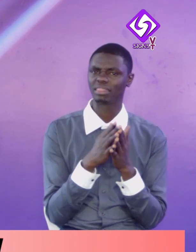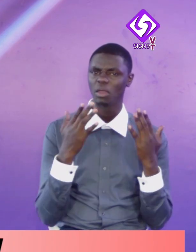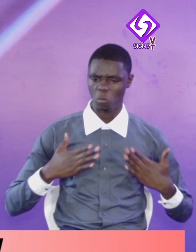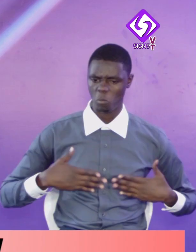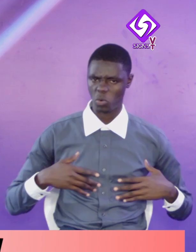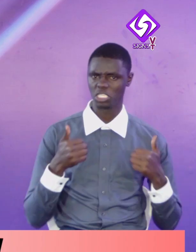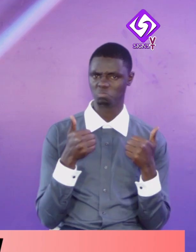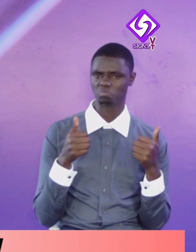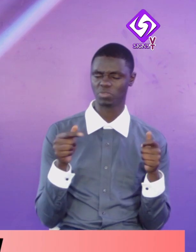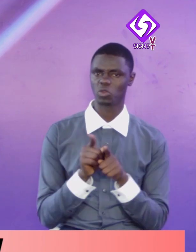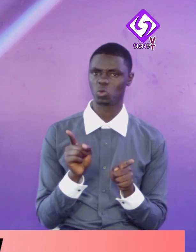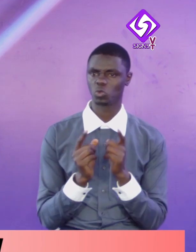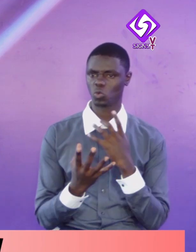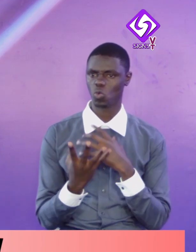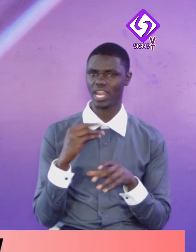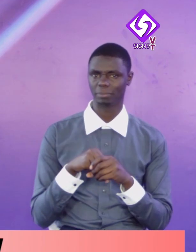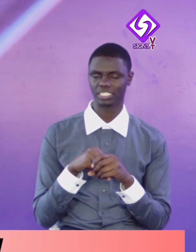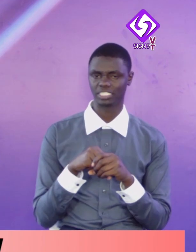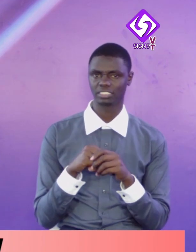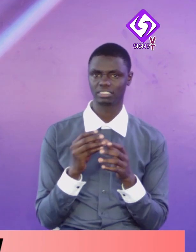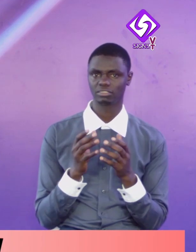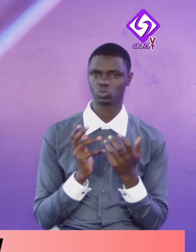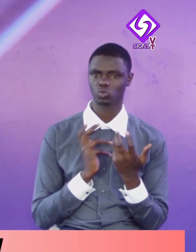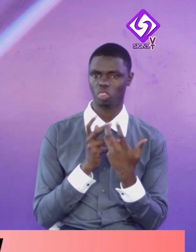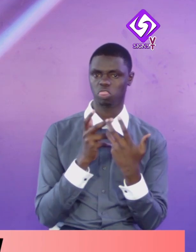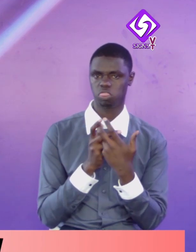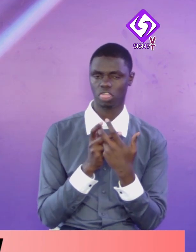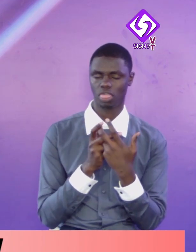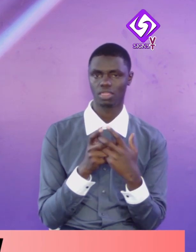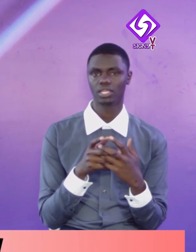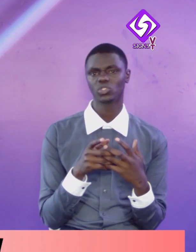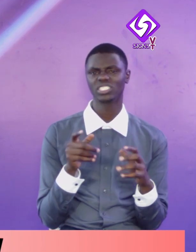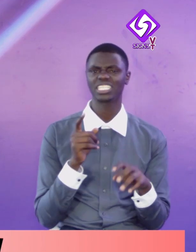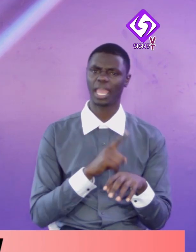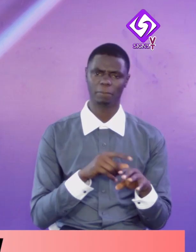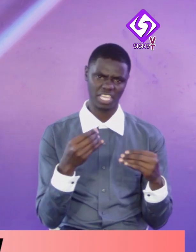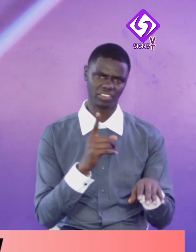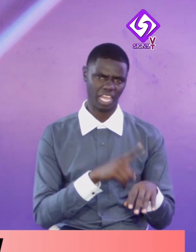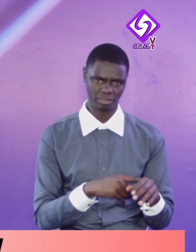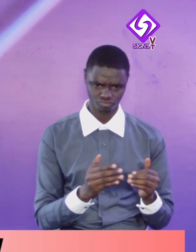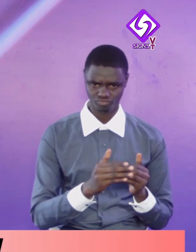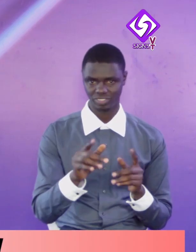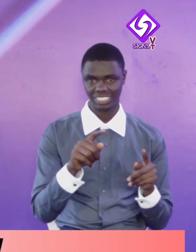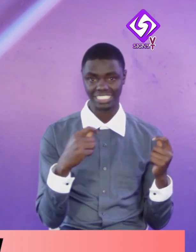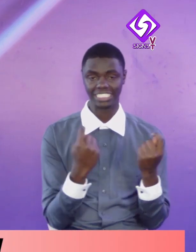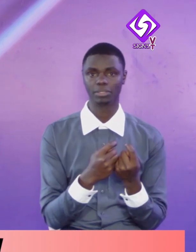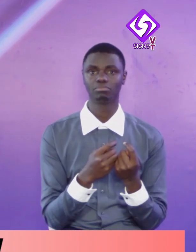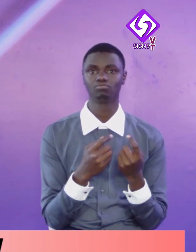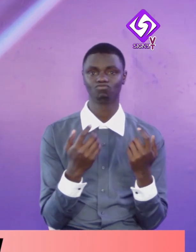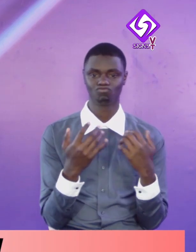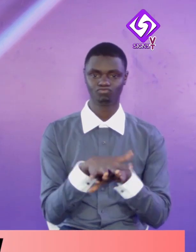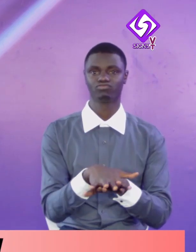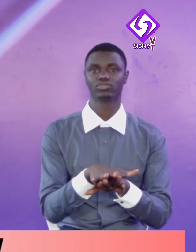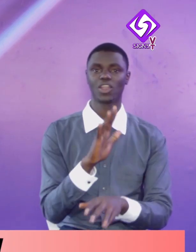and adaptability. So this is just a matter of time, and this team will gel.